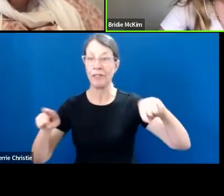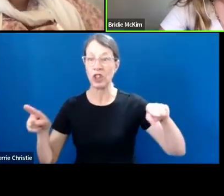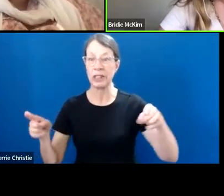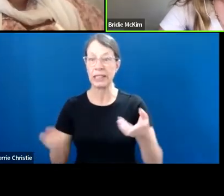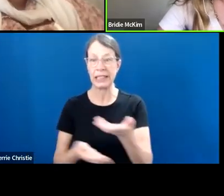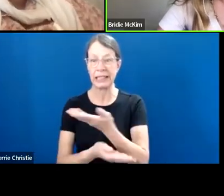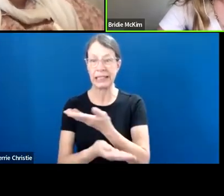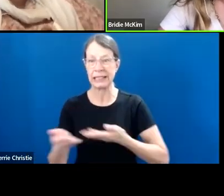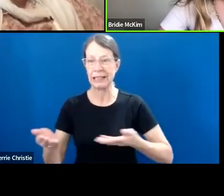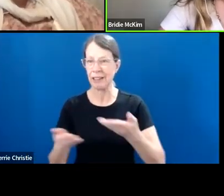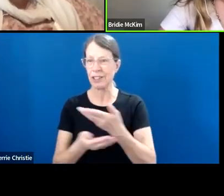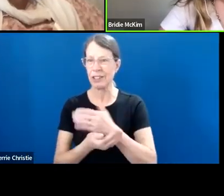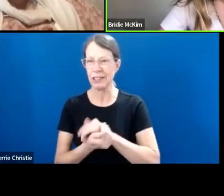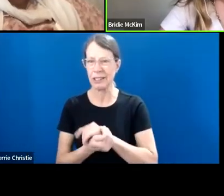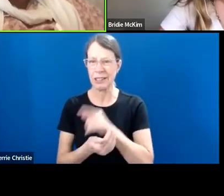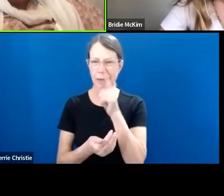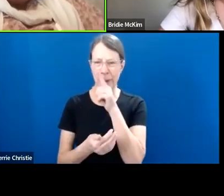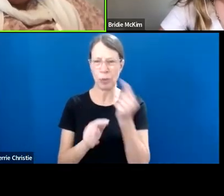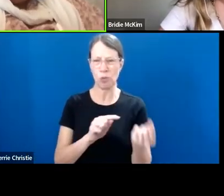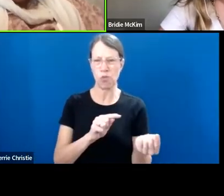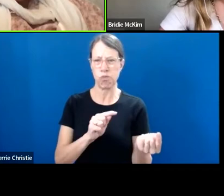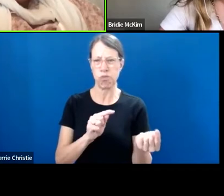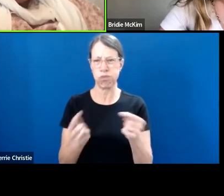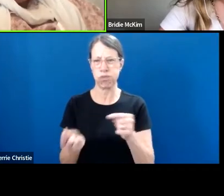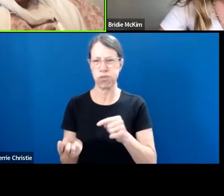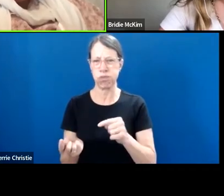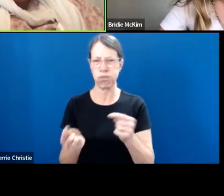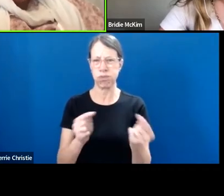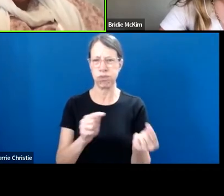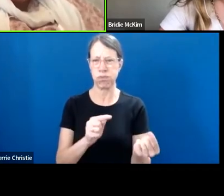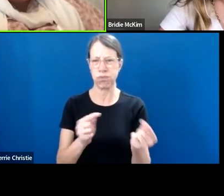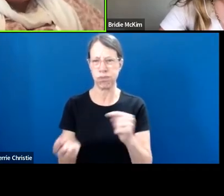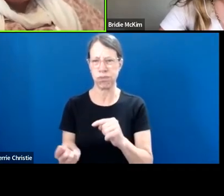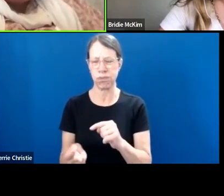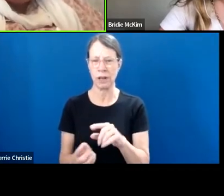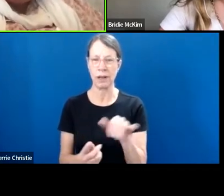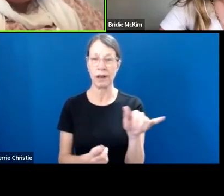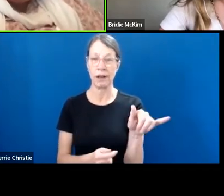that either you're on the side of